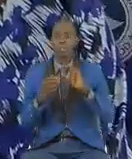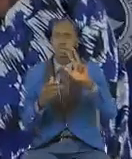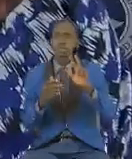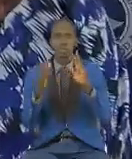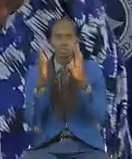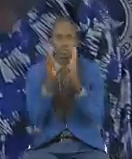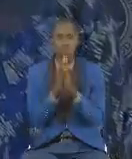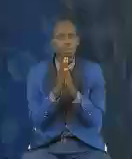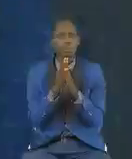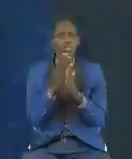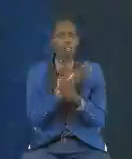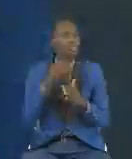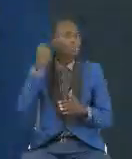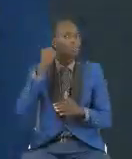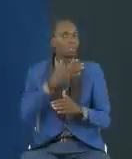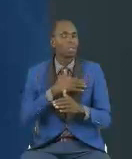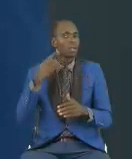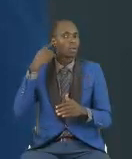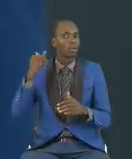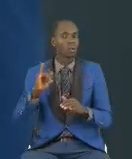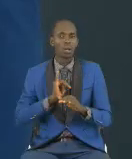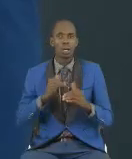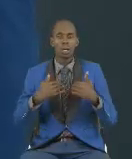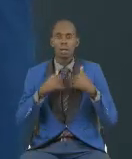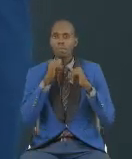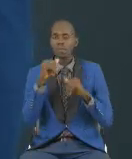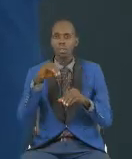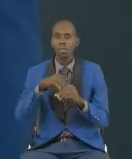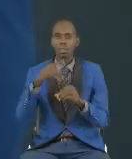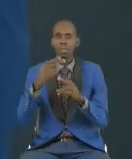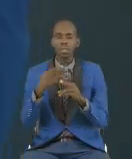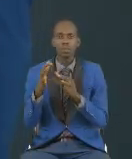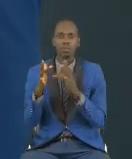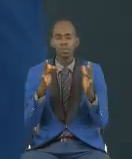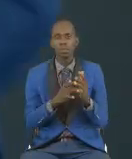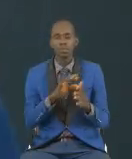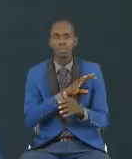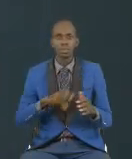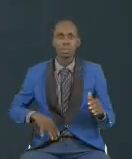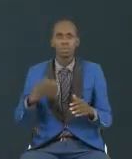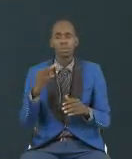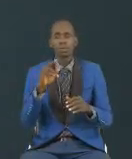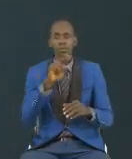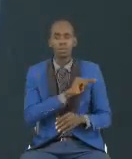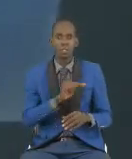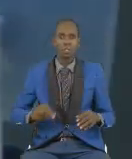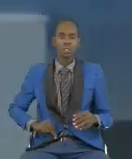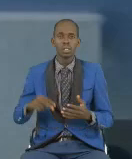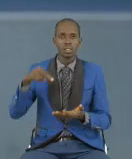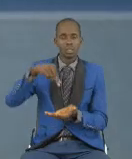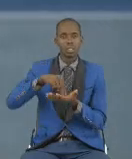gold have I none, in the name of Jesus Christ of Nazareth, rise up and walk. And